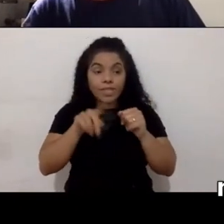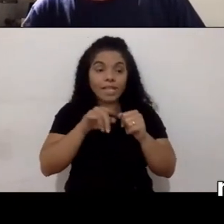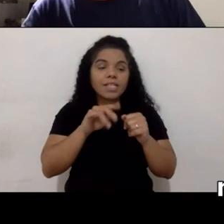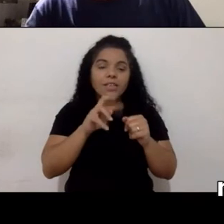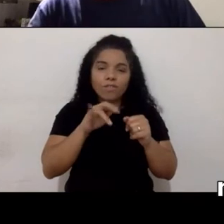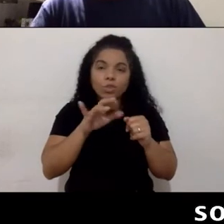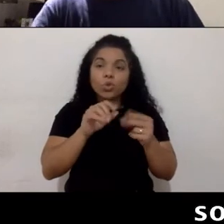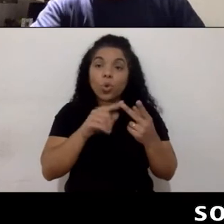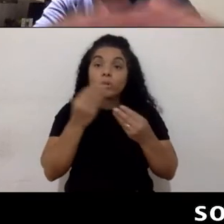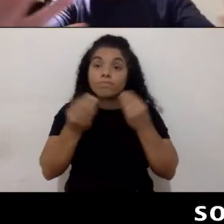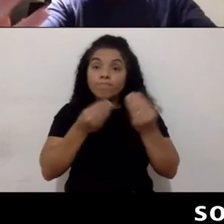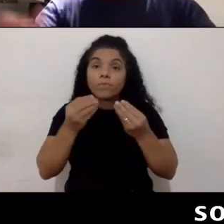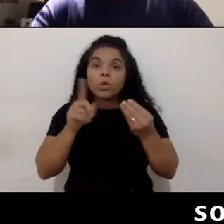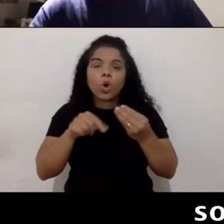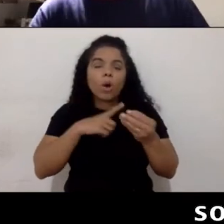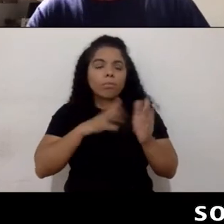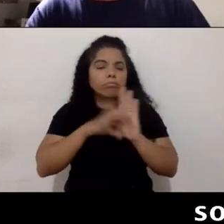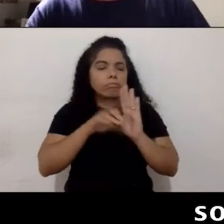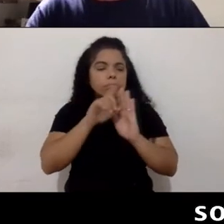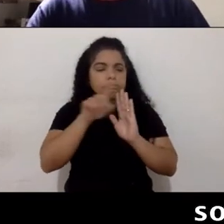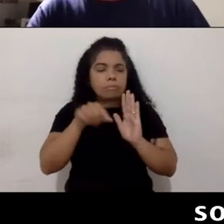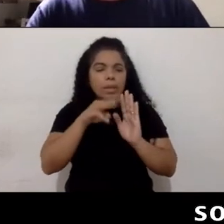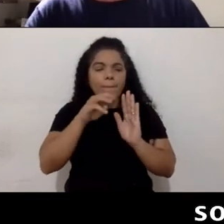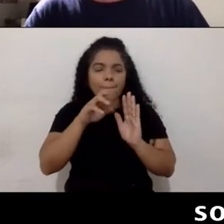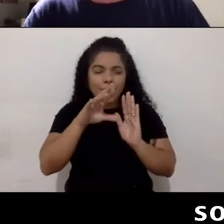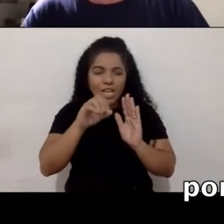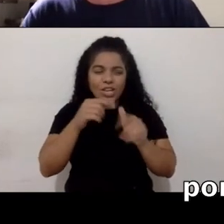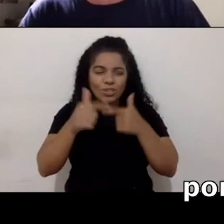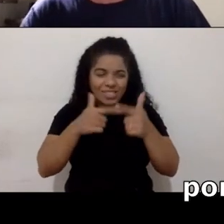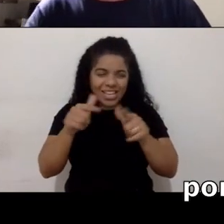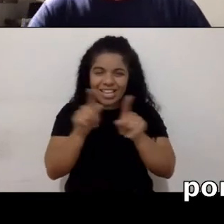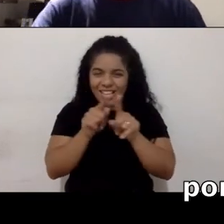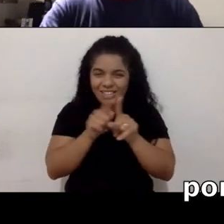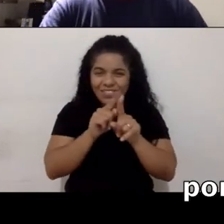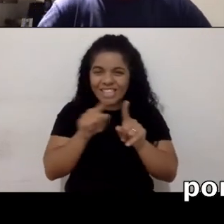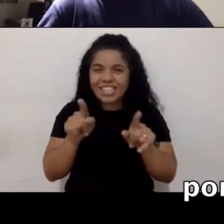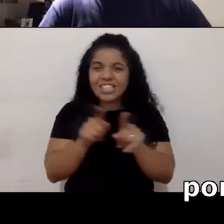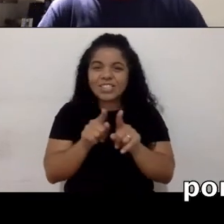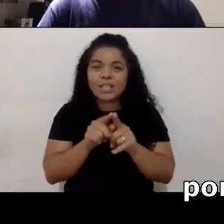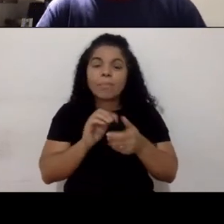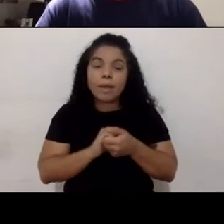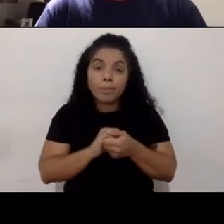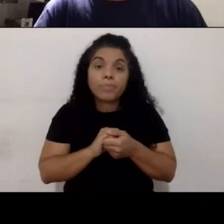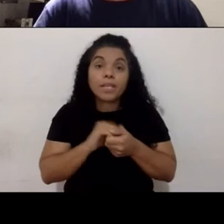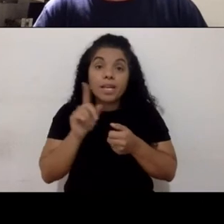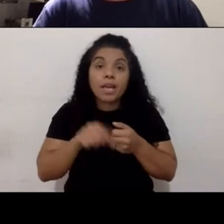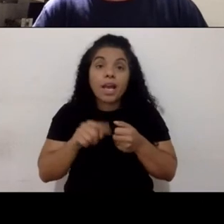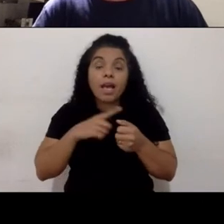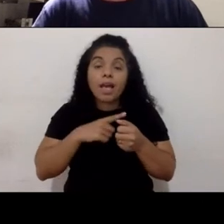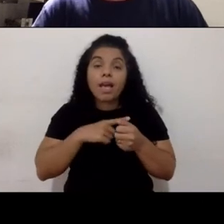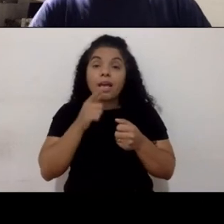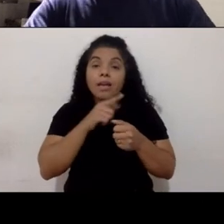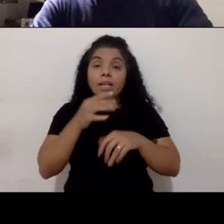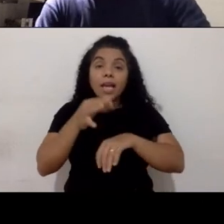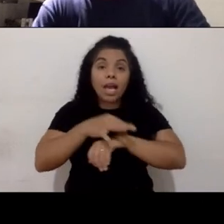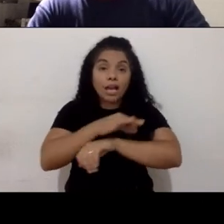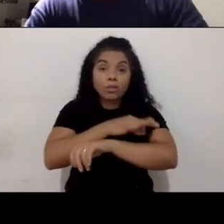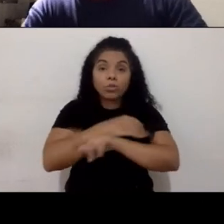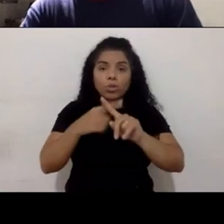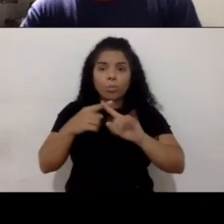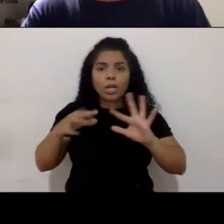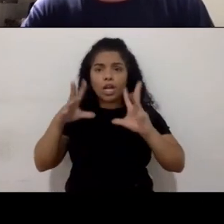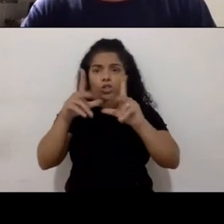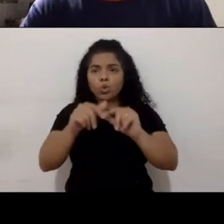as well. And obviously I've been talking about evolutionary architectures a lot because it is quite core to this. So thanks very much. I'm not